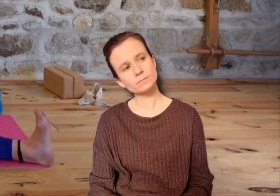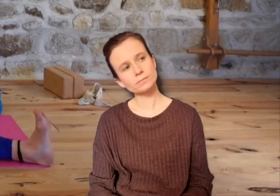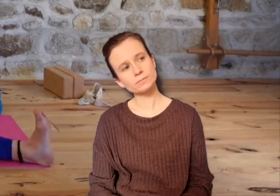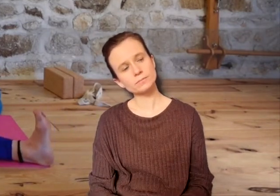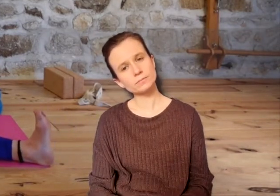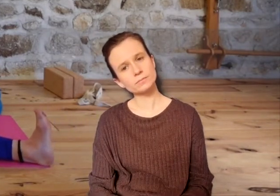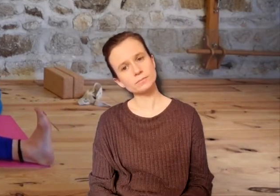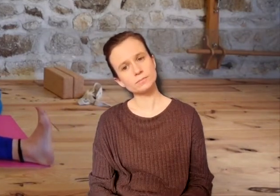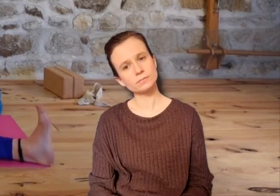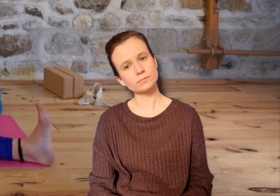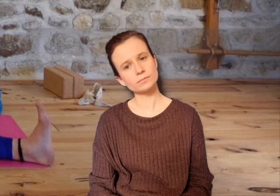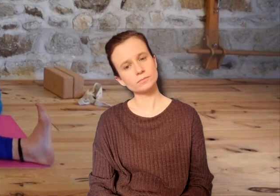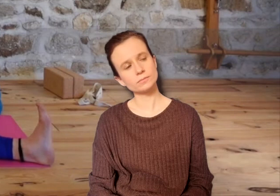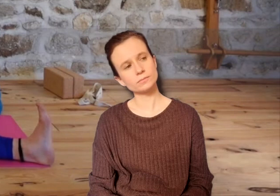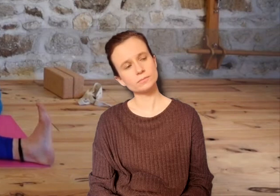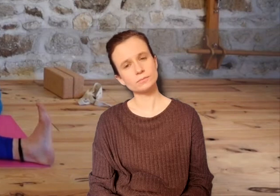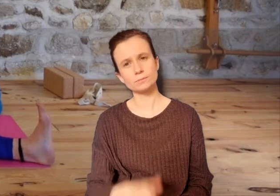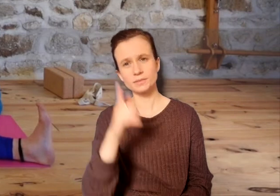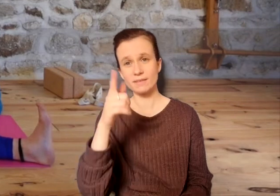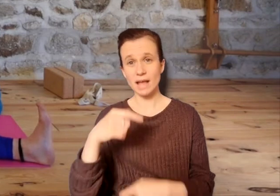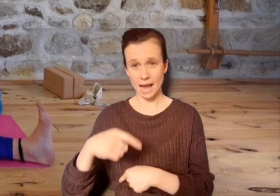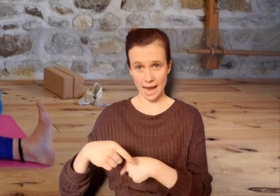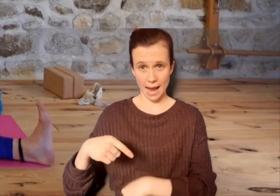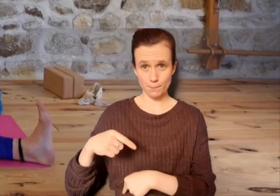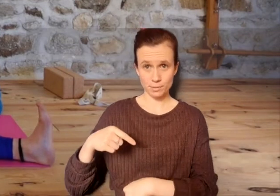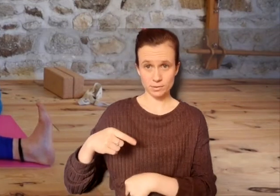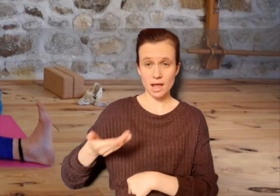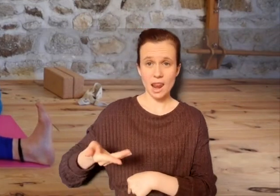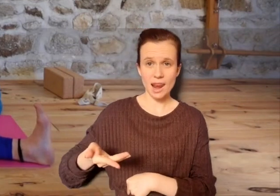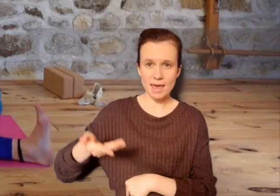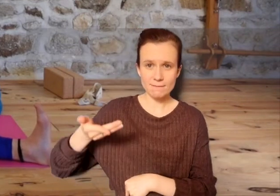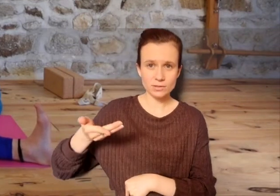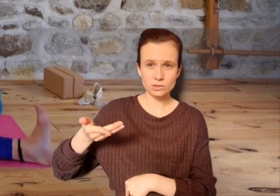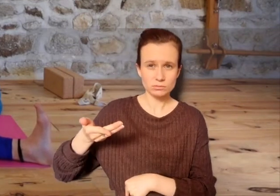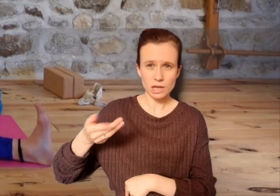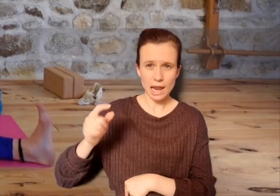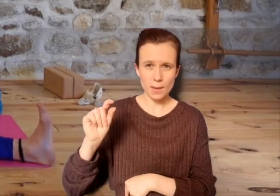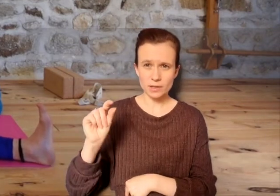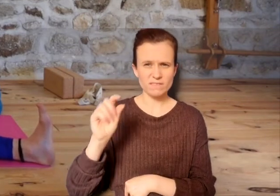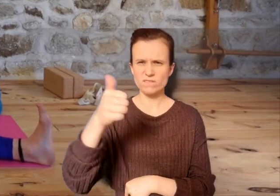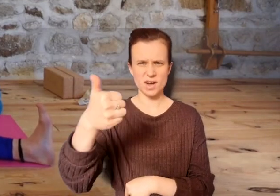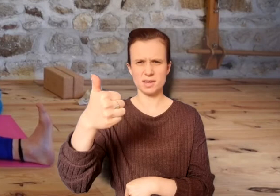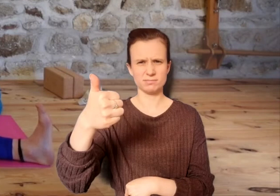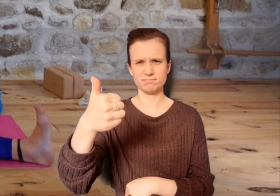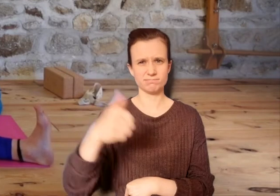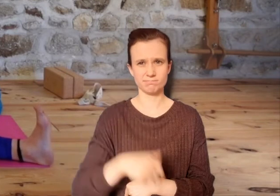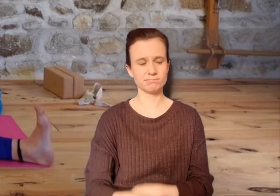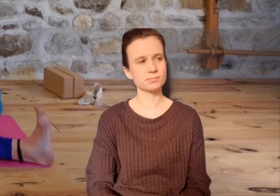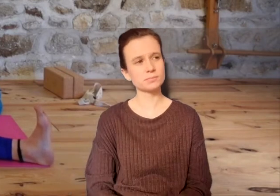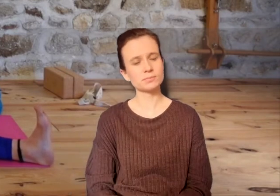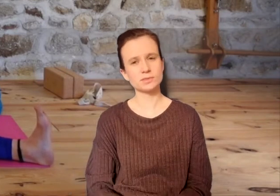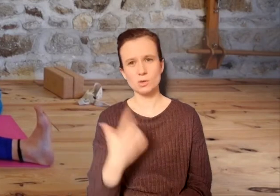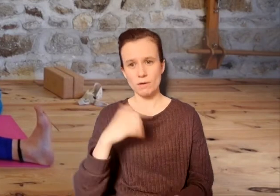over to the right side. Now I'm not concerned about my right hip, or my left hip, pardon me, coming off